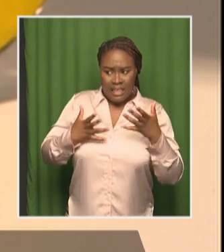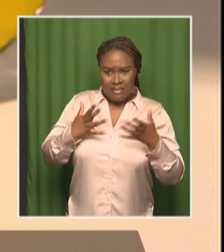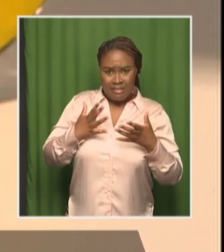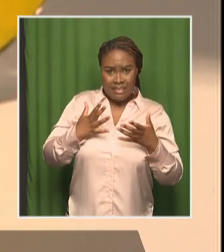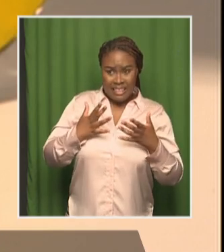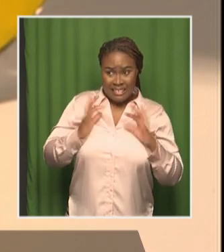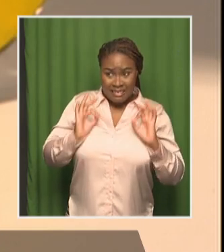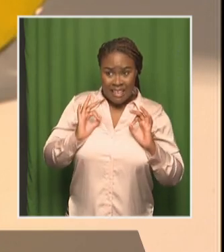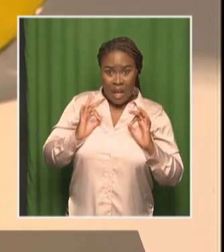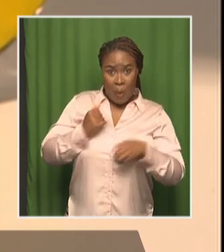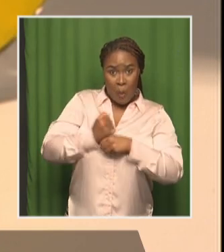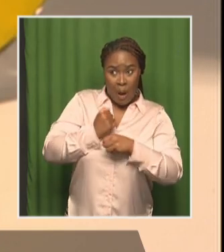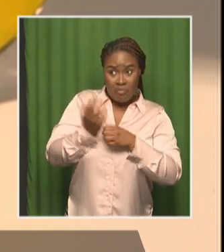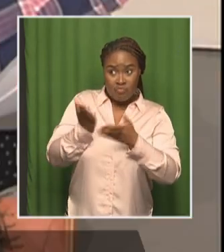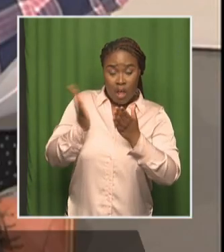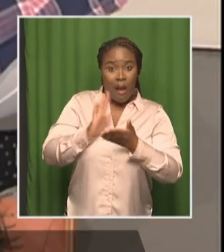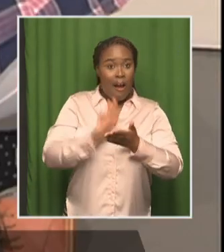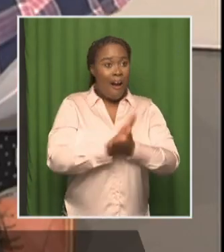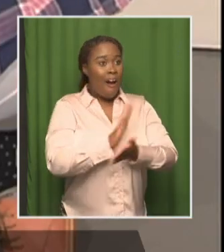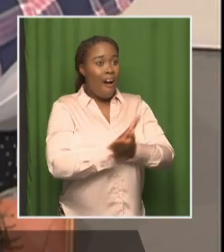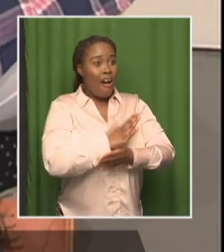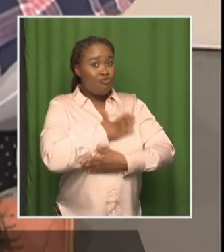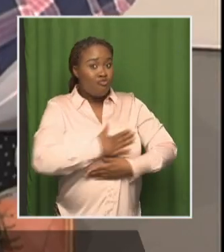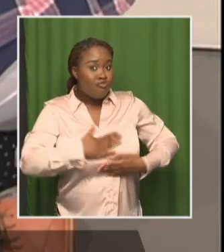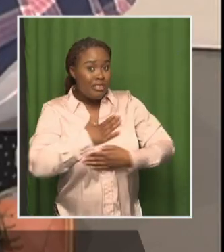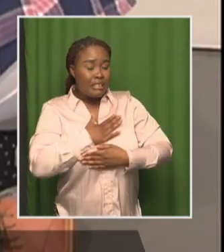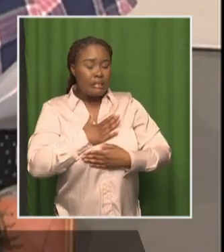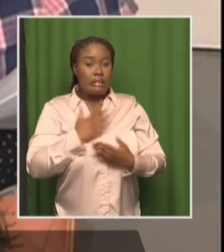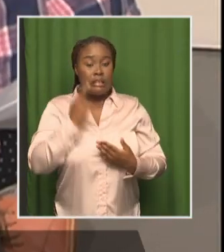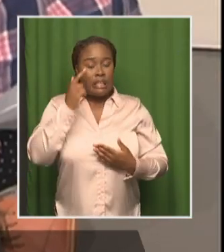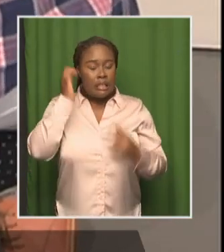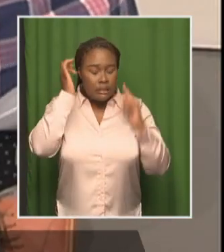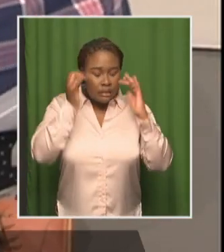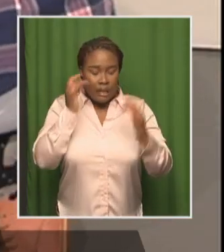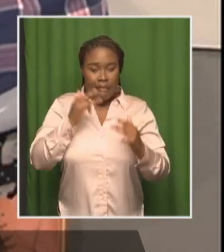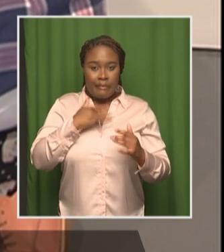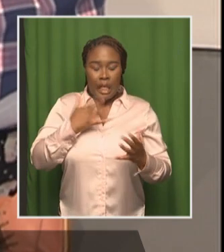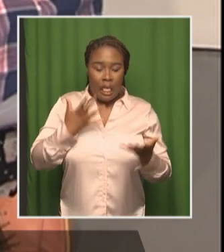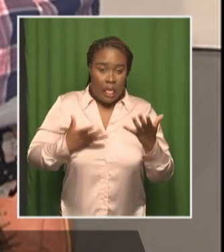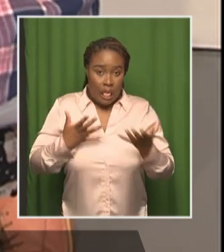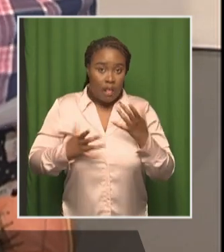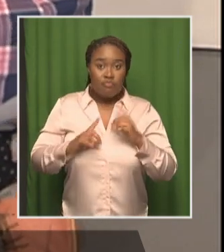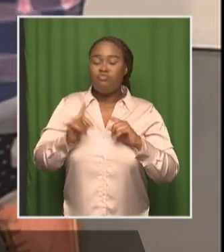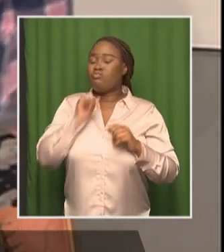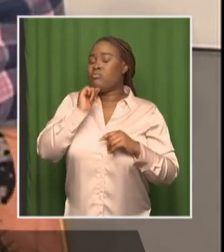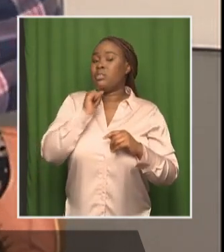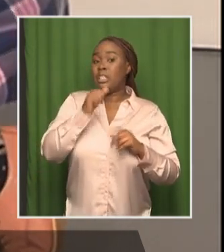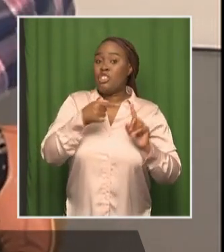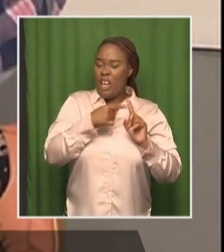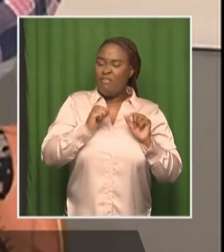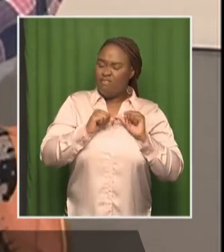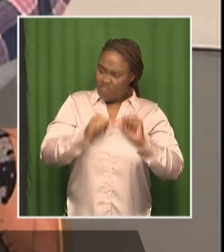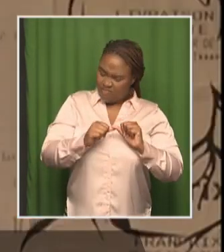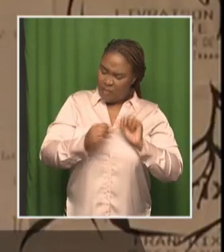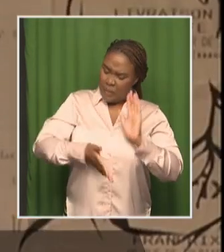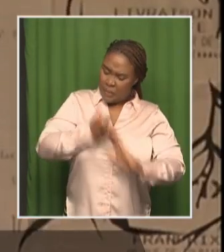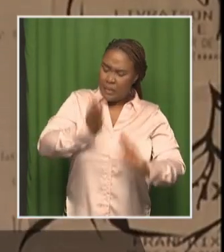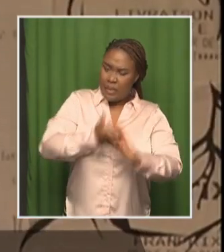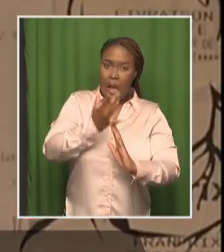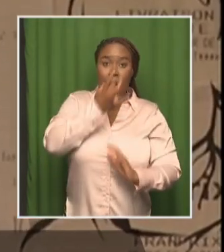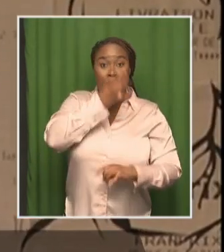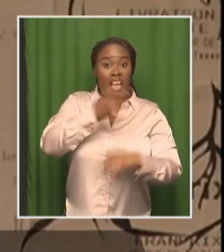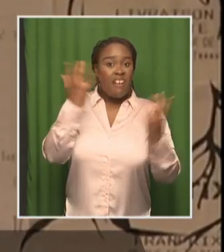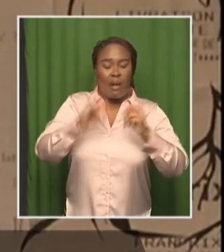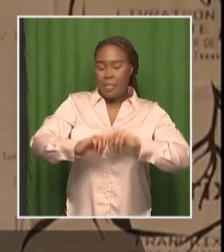was relevant or appreciated. Despite these feelings, the artist found a way to persevere and embrace